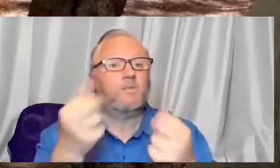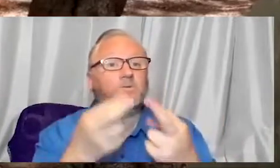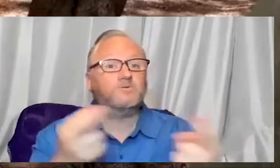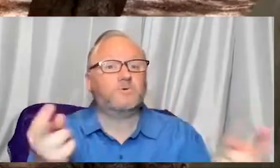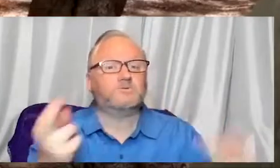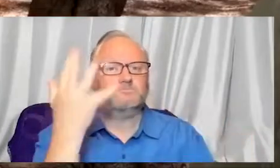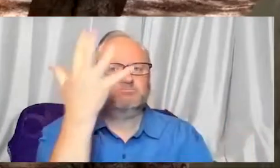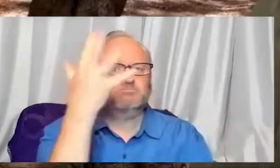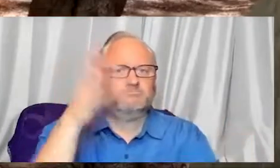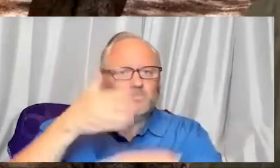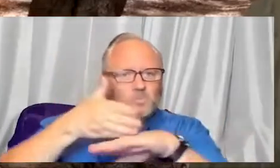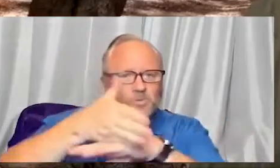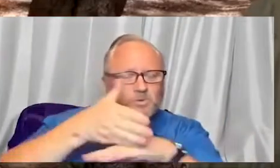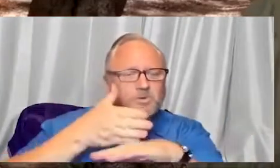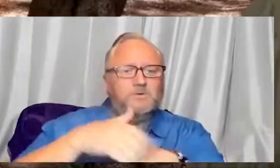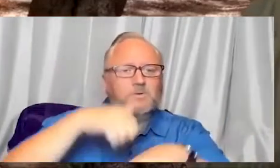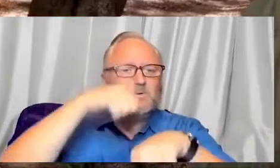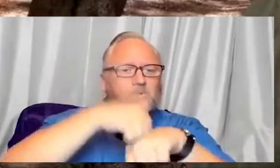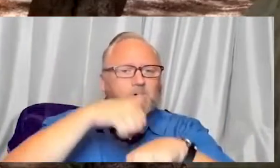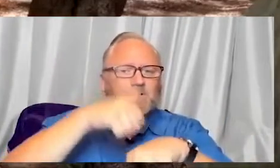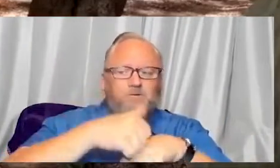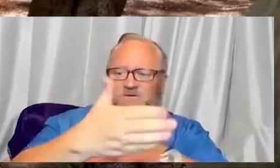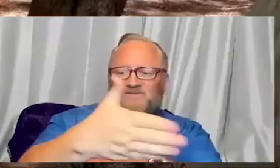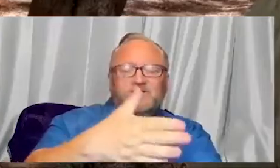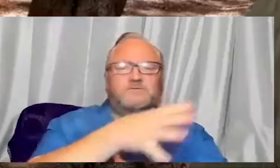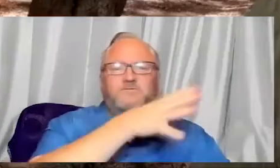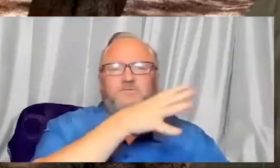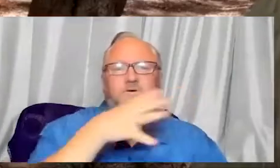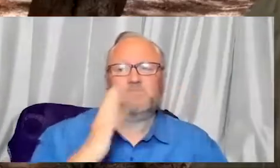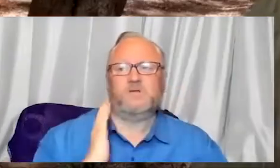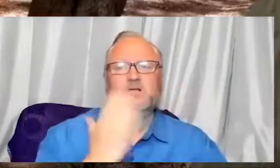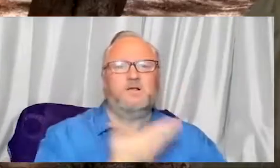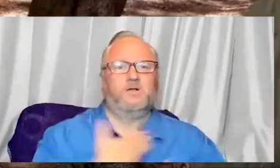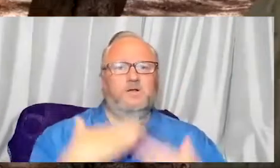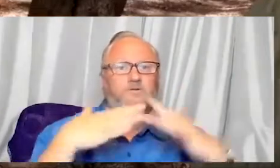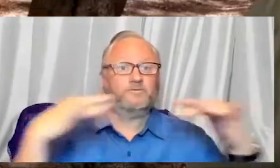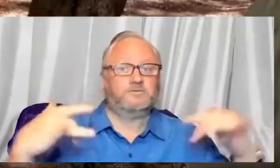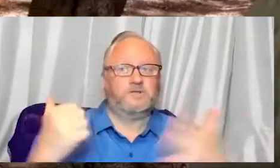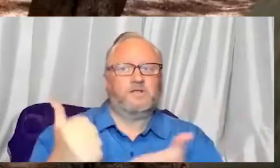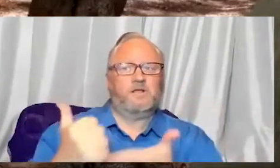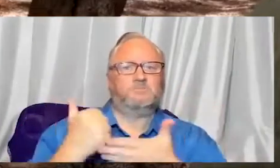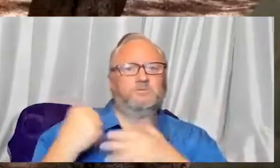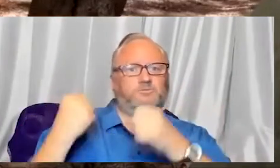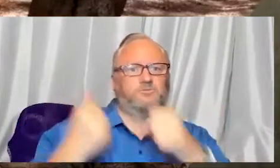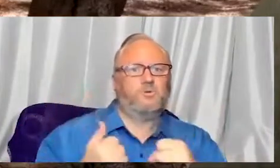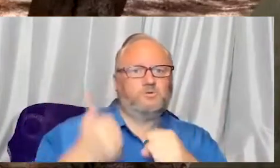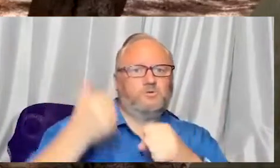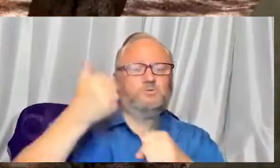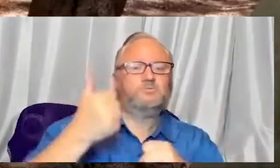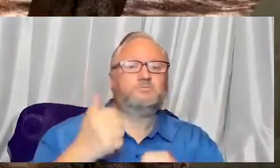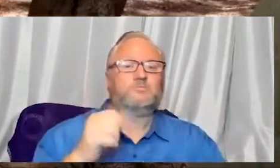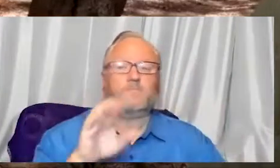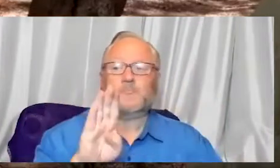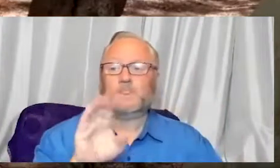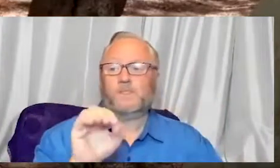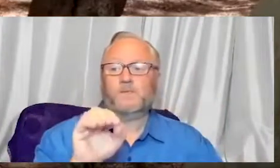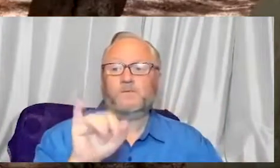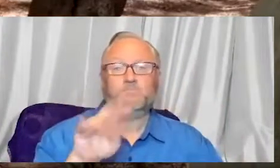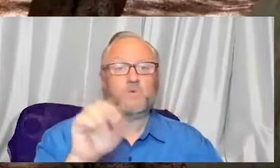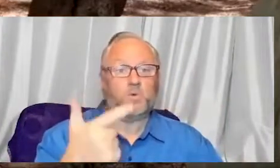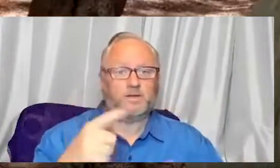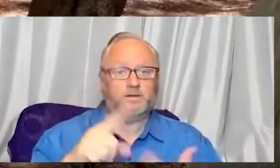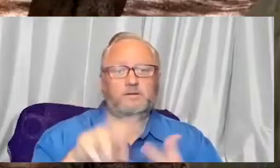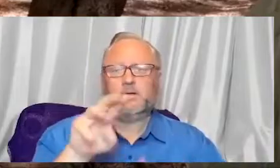and rock, fish and farm, our diversity strengthens us. From Boeing to Microsoft, immigrant